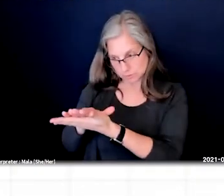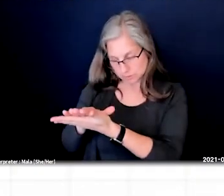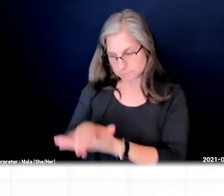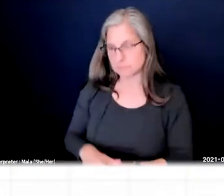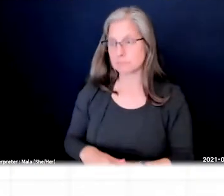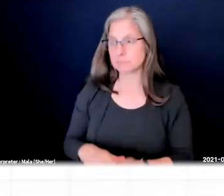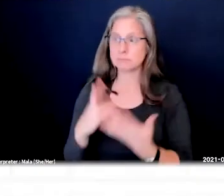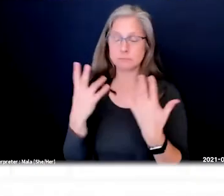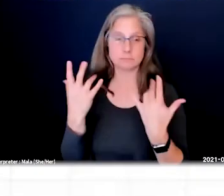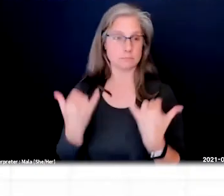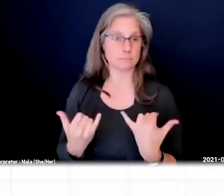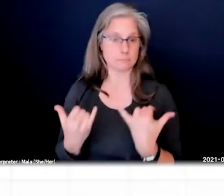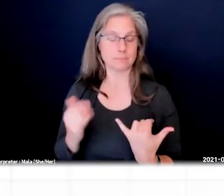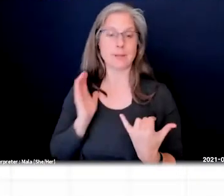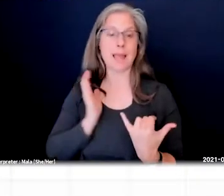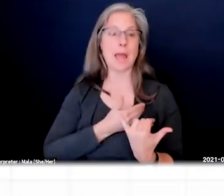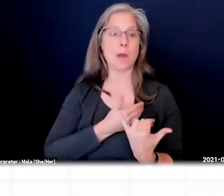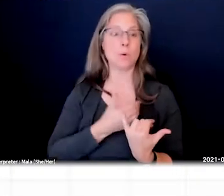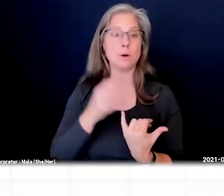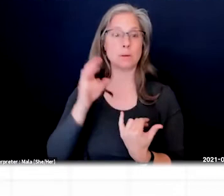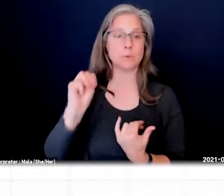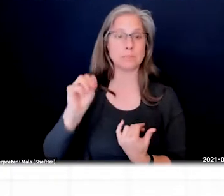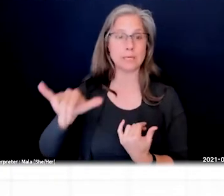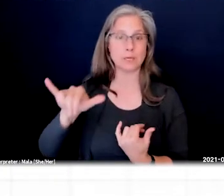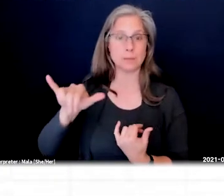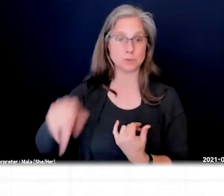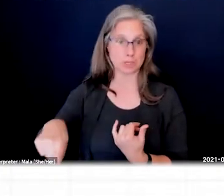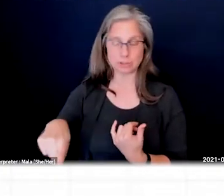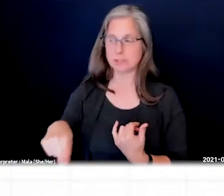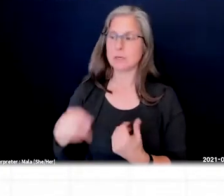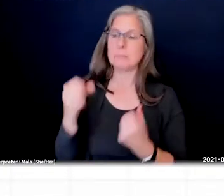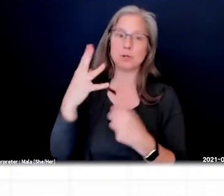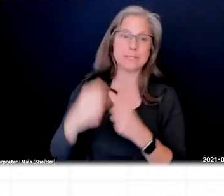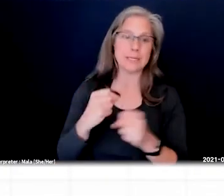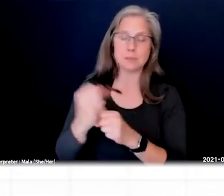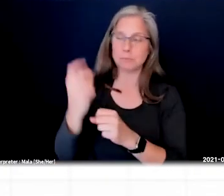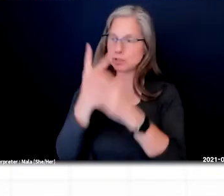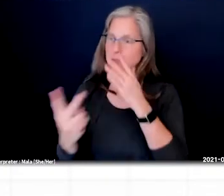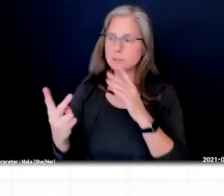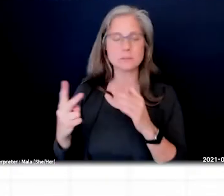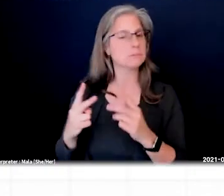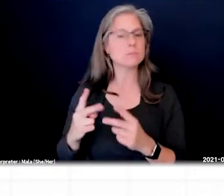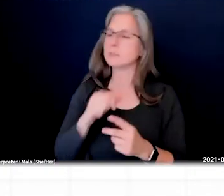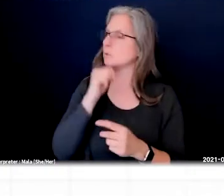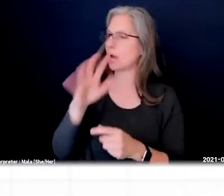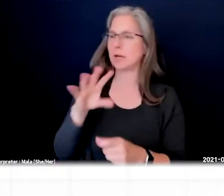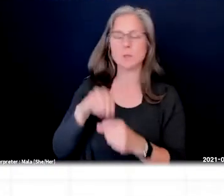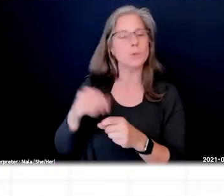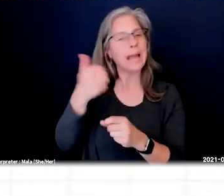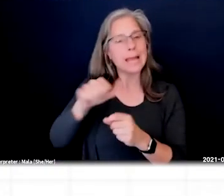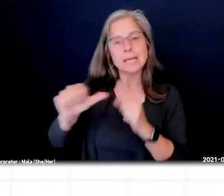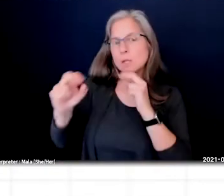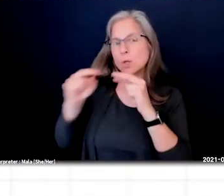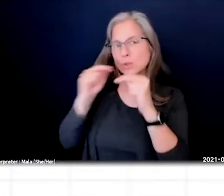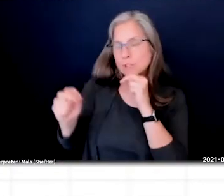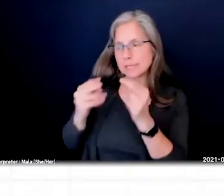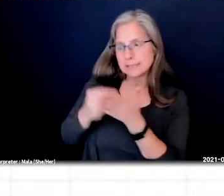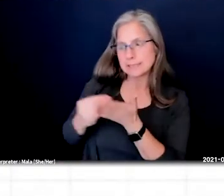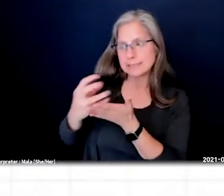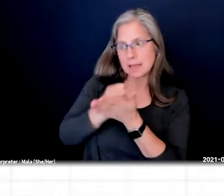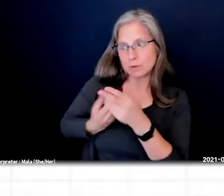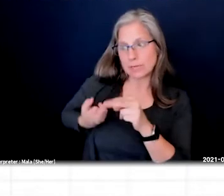of right now, our multi-year projections do not include any negotiated salary increases. As